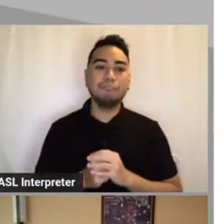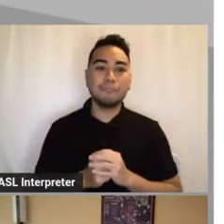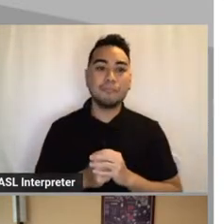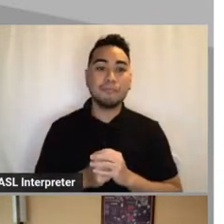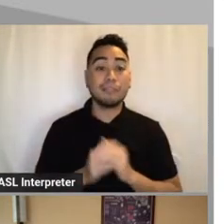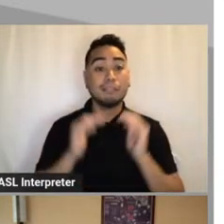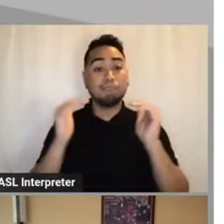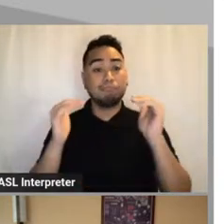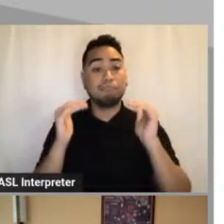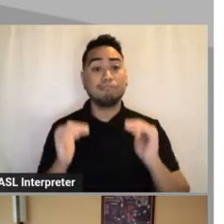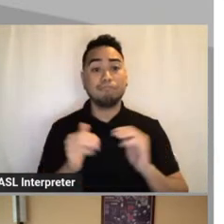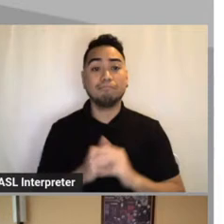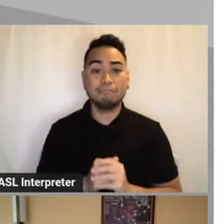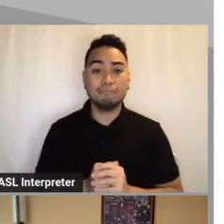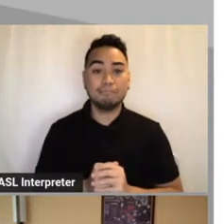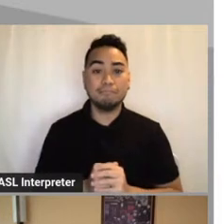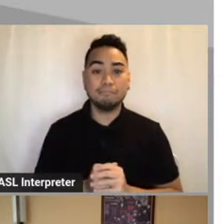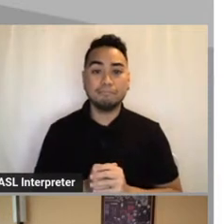Next slide.